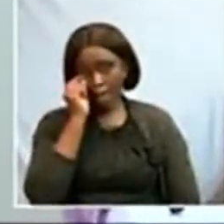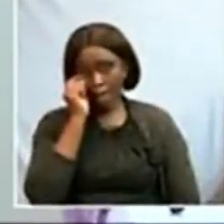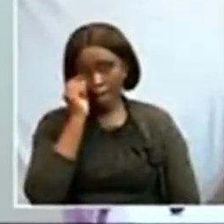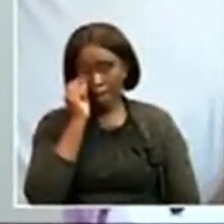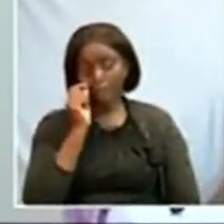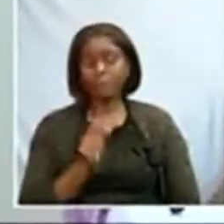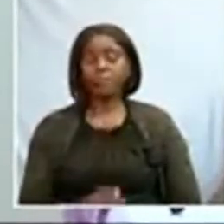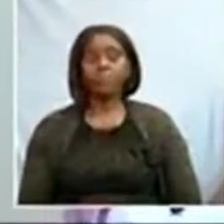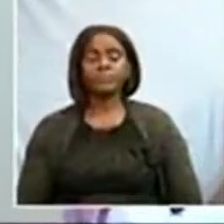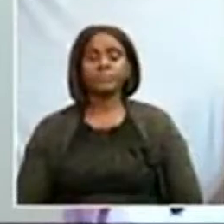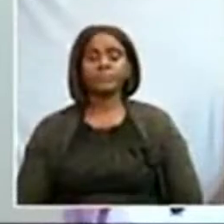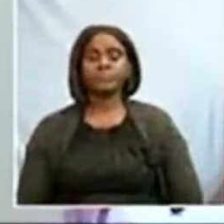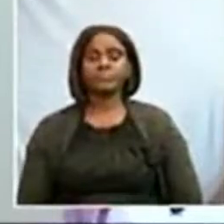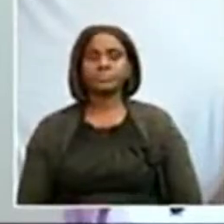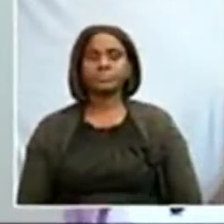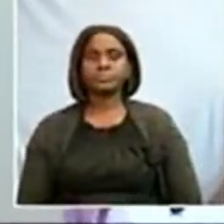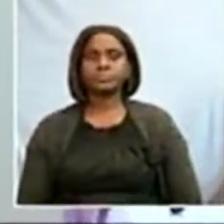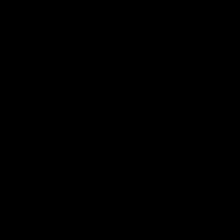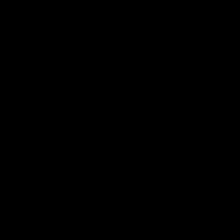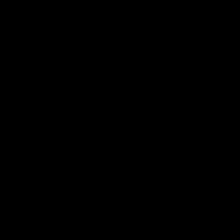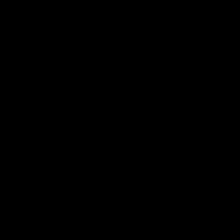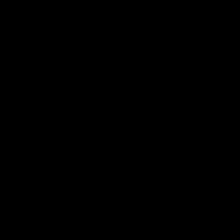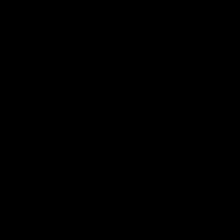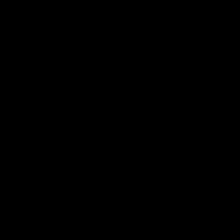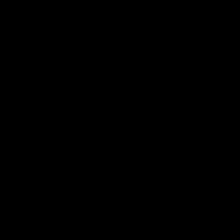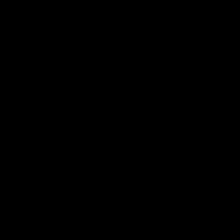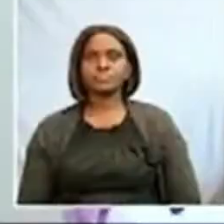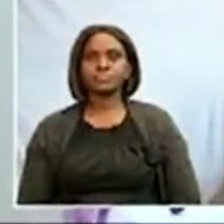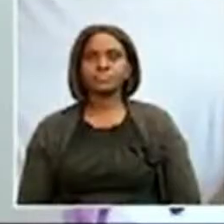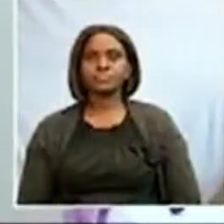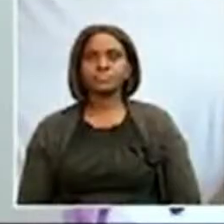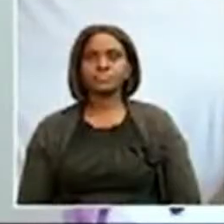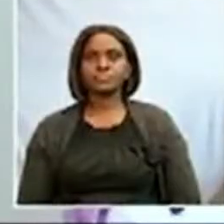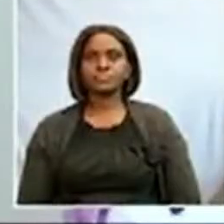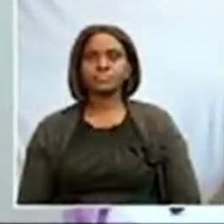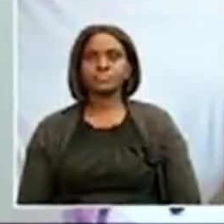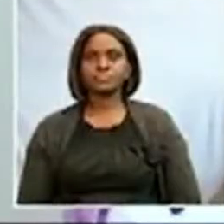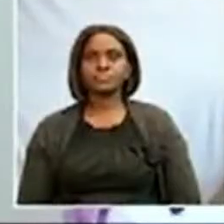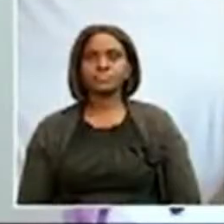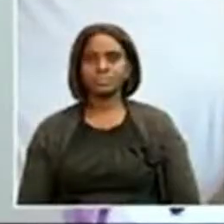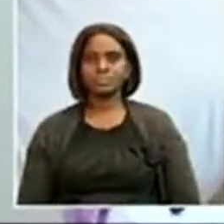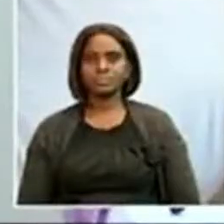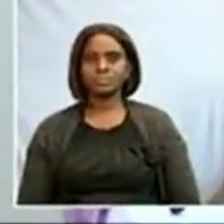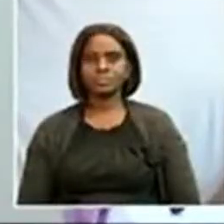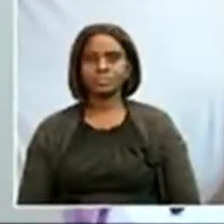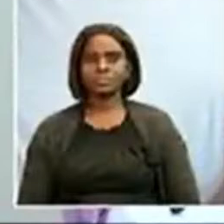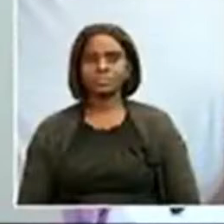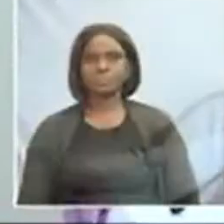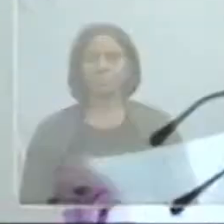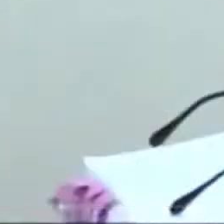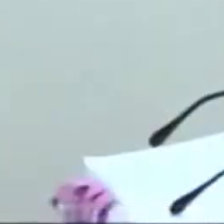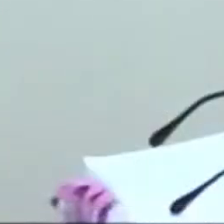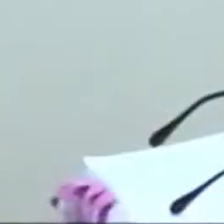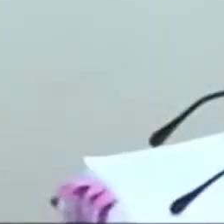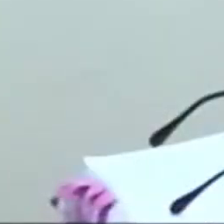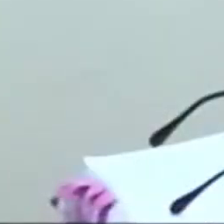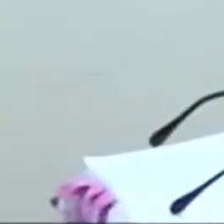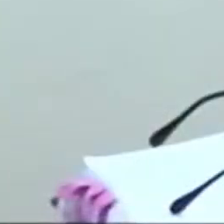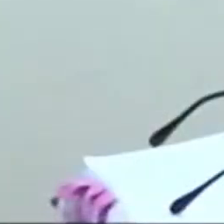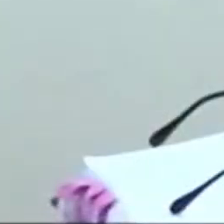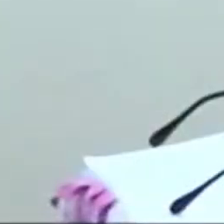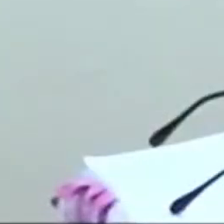bad, and that people have been waiting working there or people that are working from